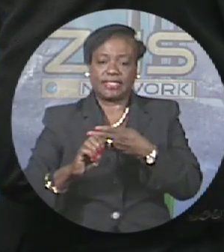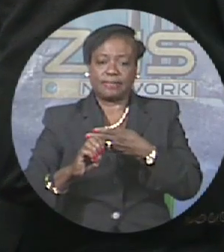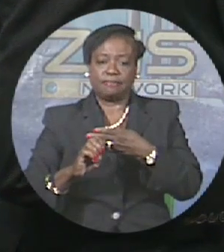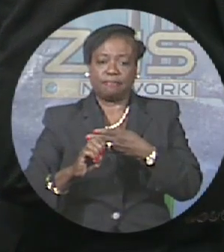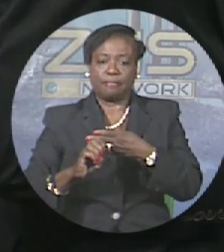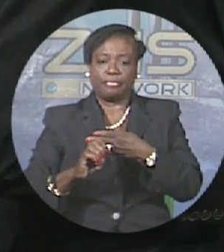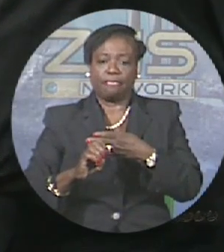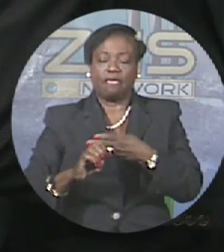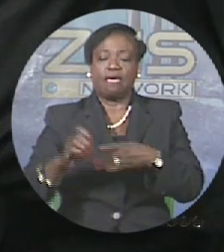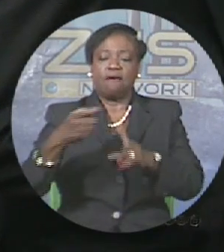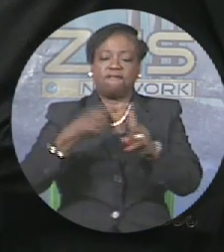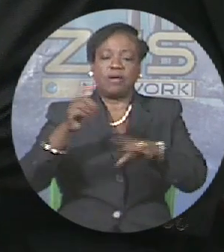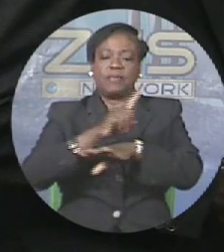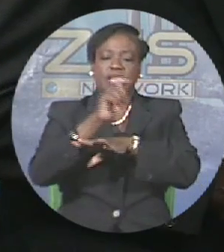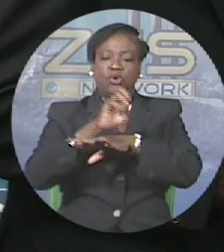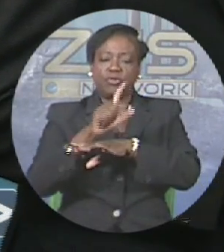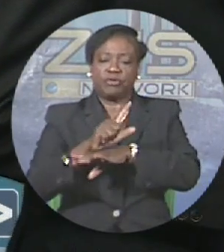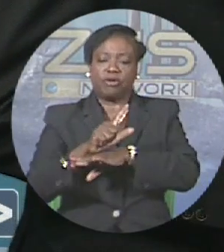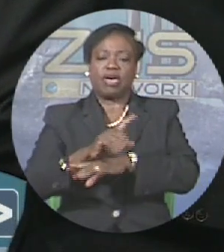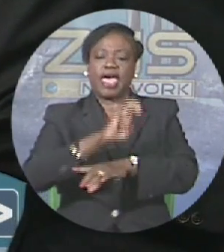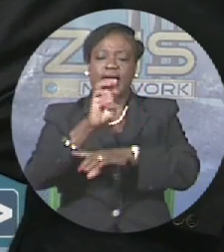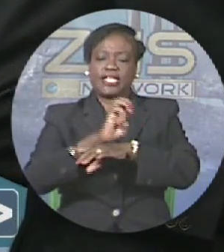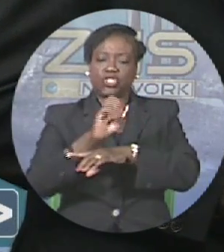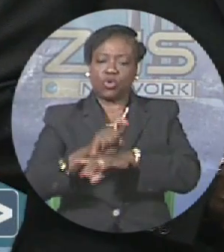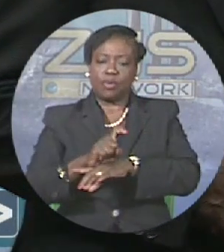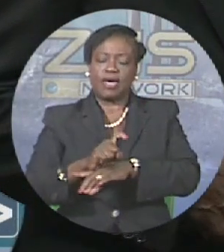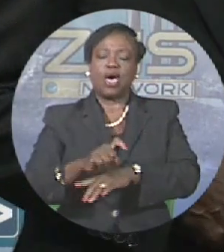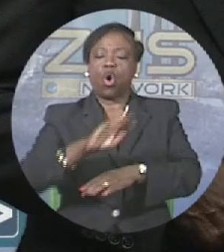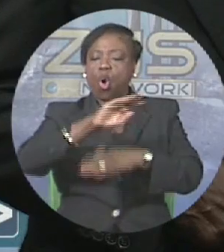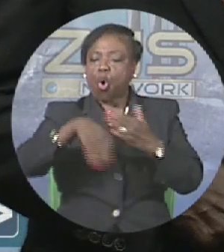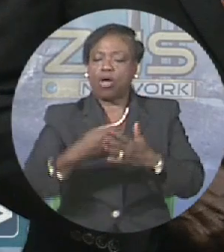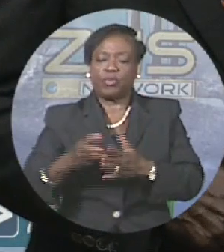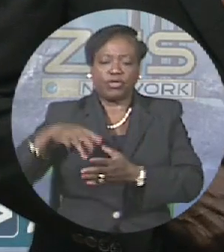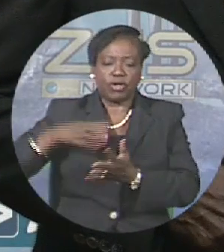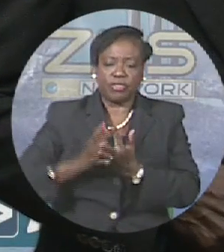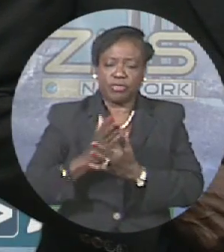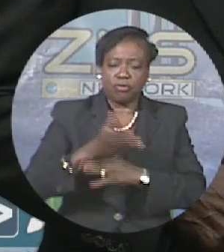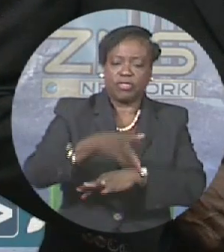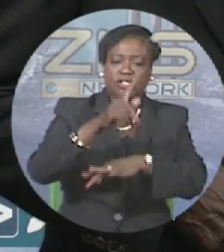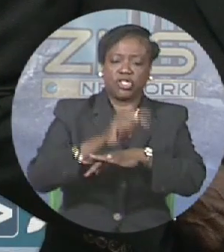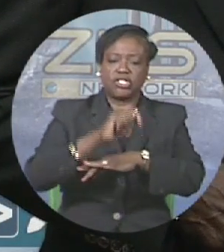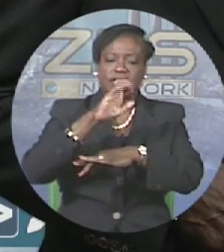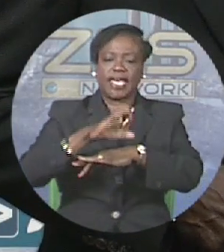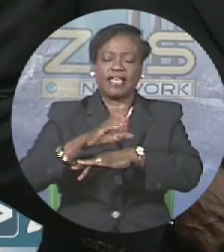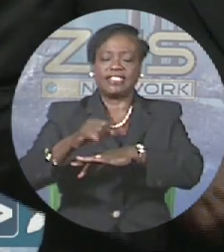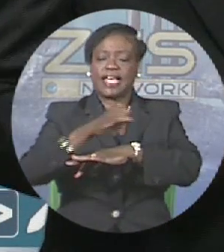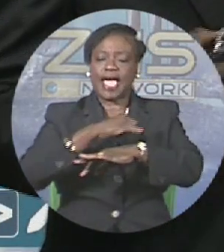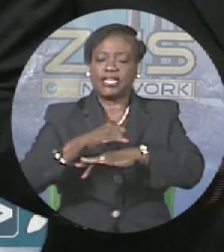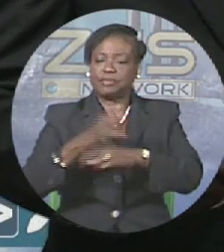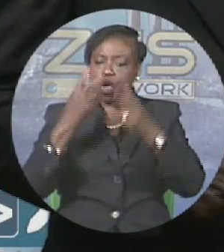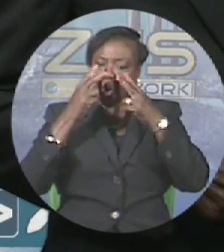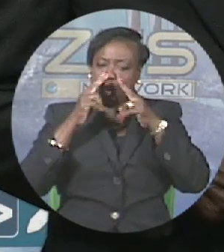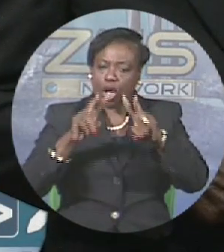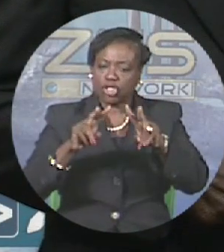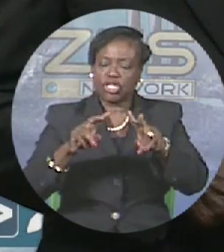from the Lutras, the Exumas, all the way into the Turks and Caicos Island, should be watching this system very, very closely.